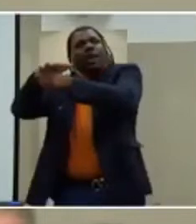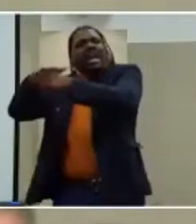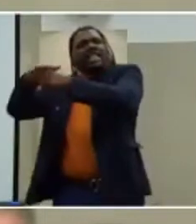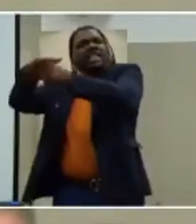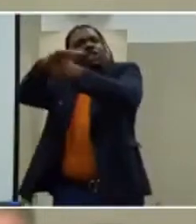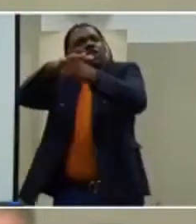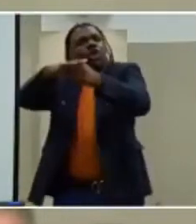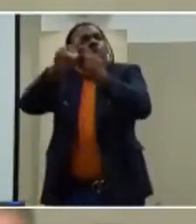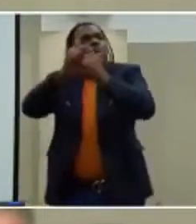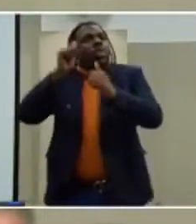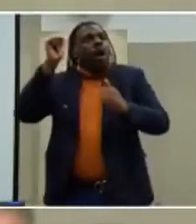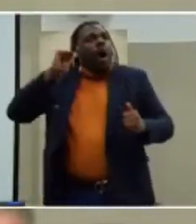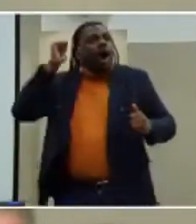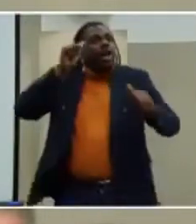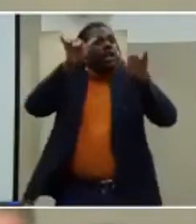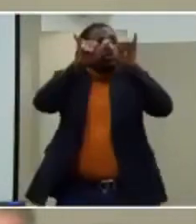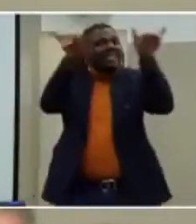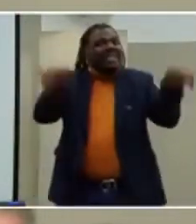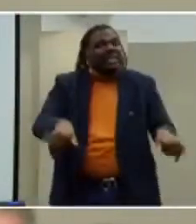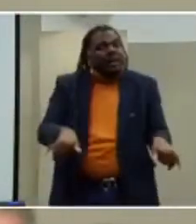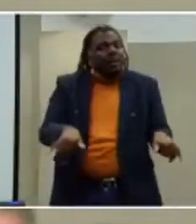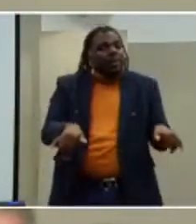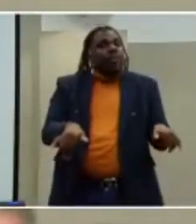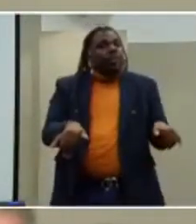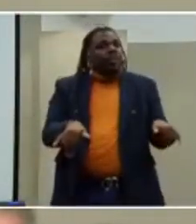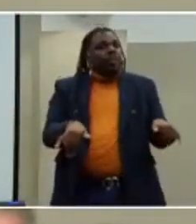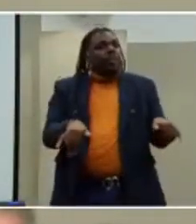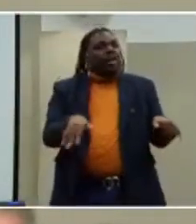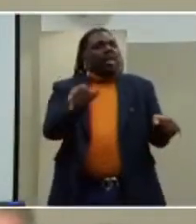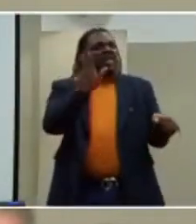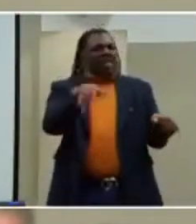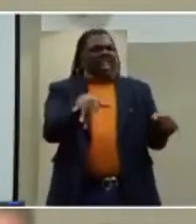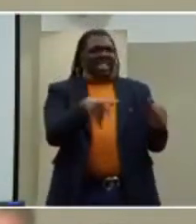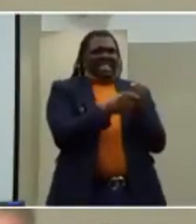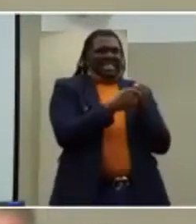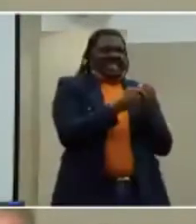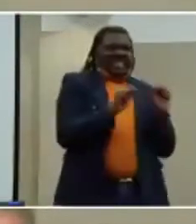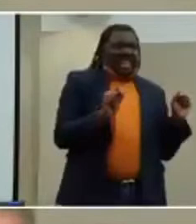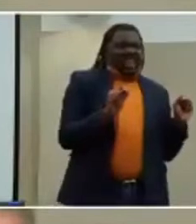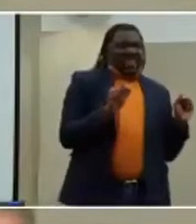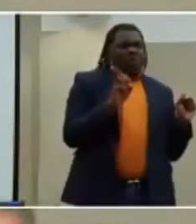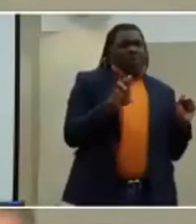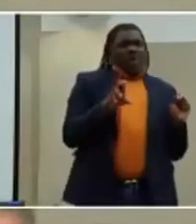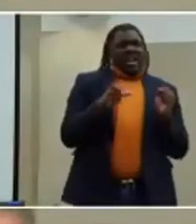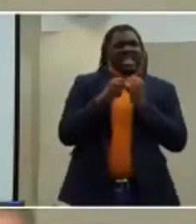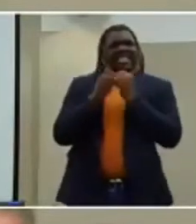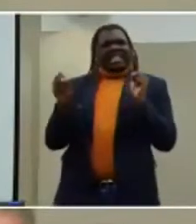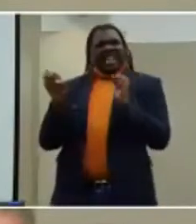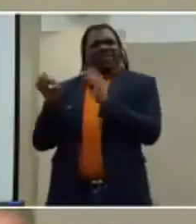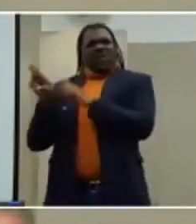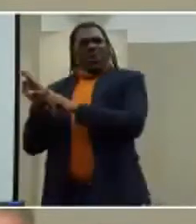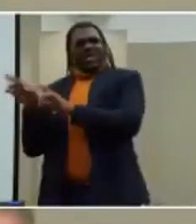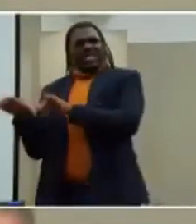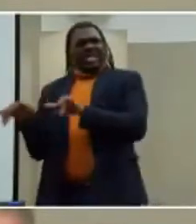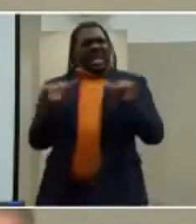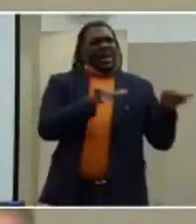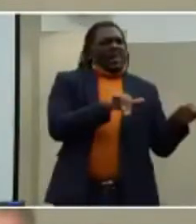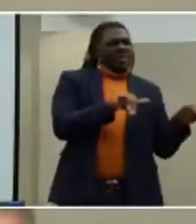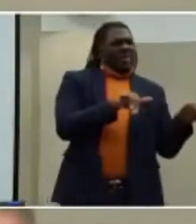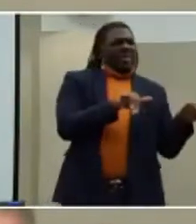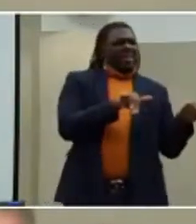audible system that was as safe or safer then the